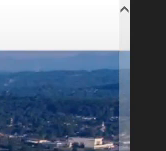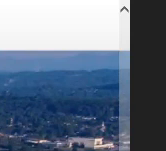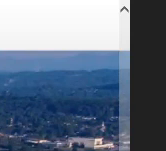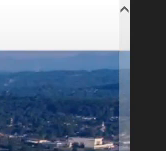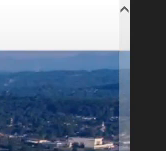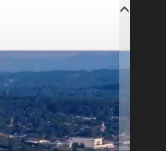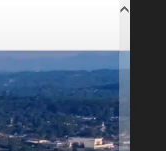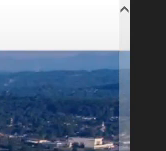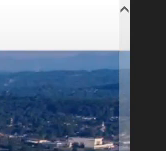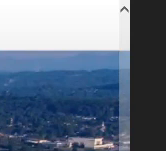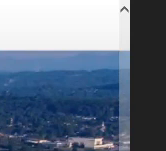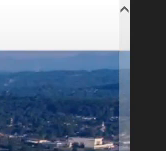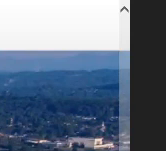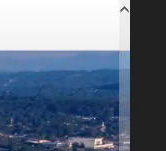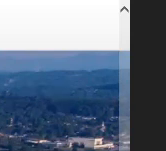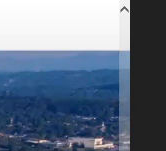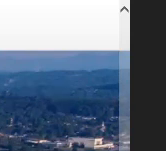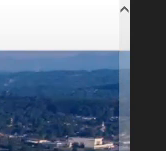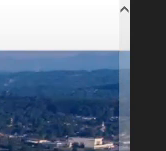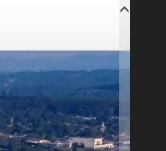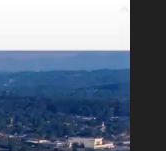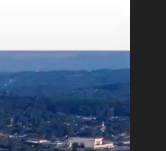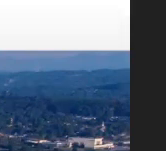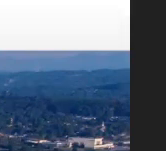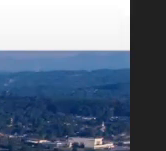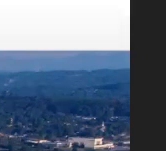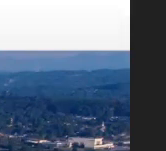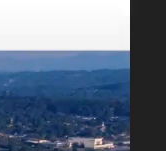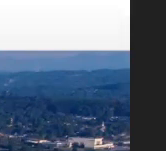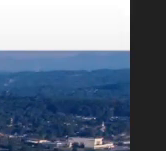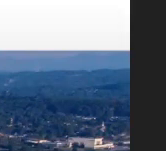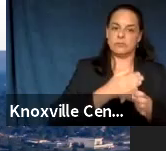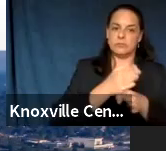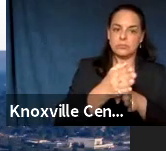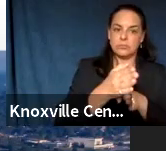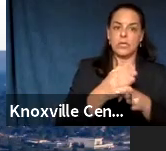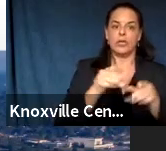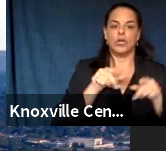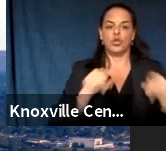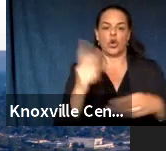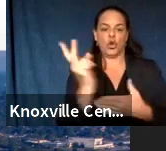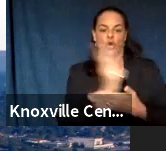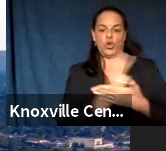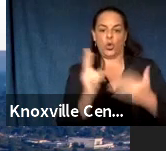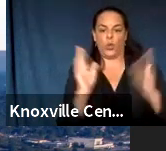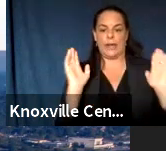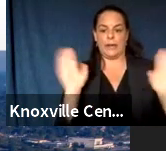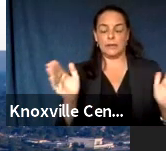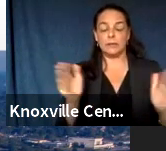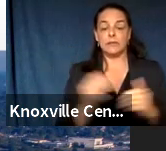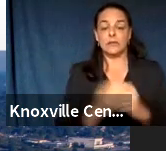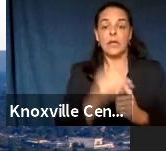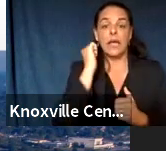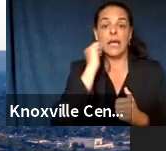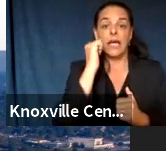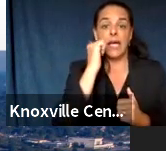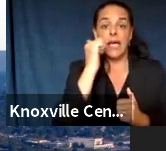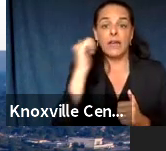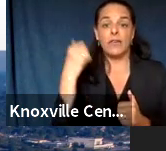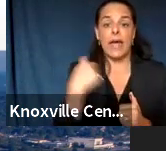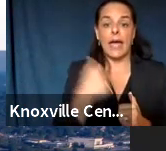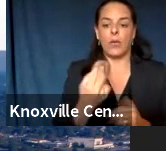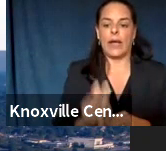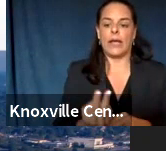no 3-day statistically significant shifts within a 2-week time period. Every day we look back at the previous 2